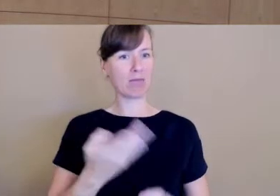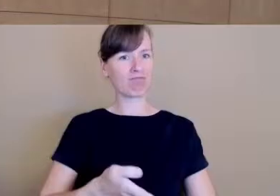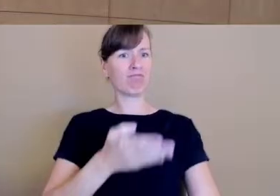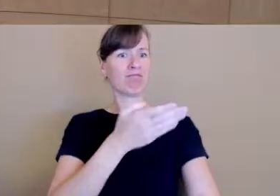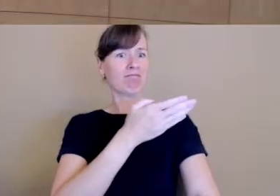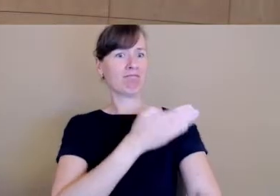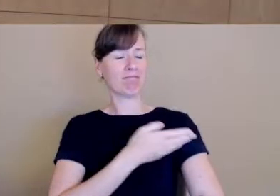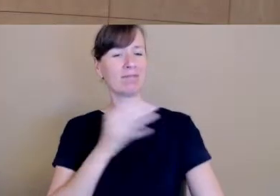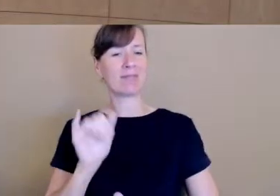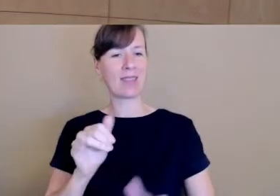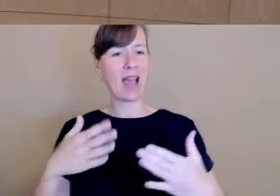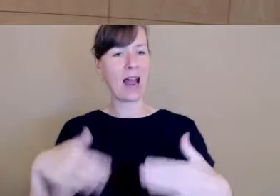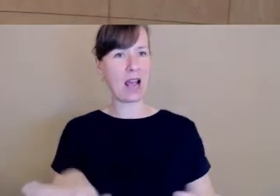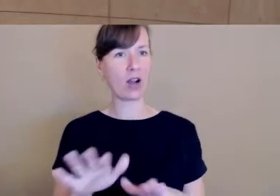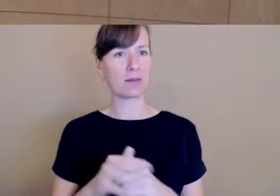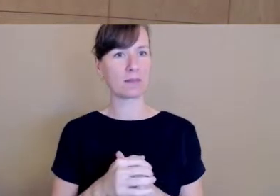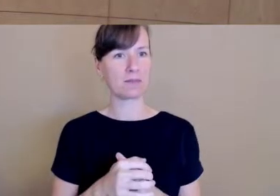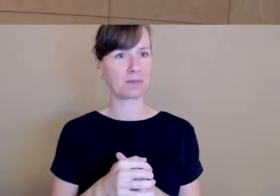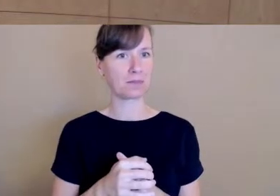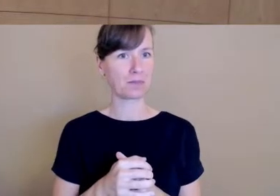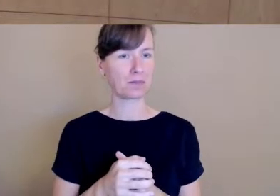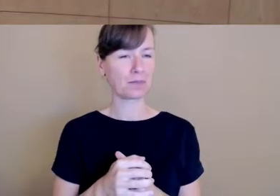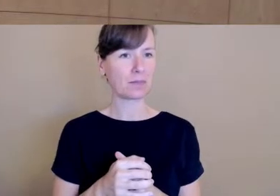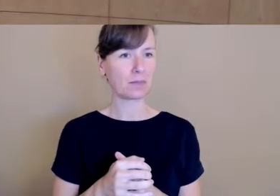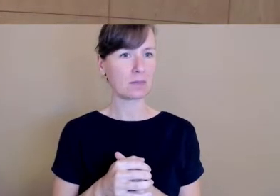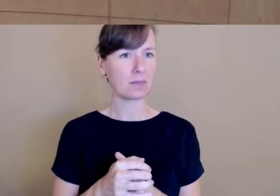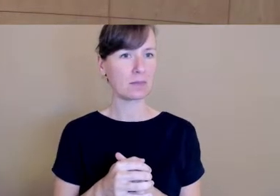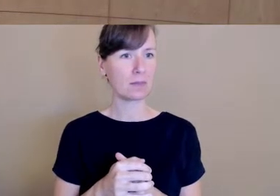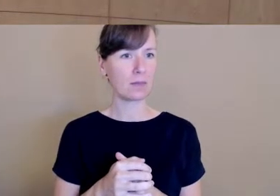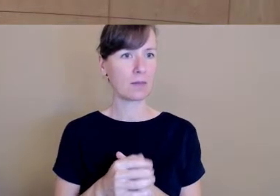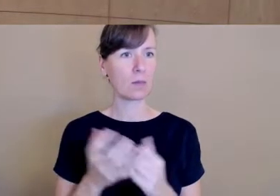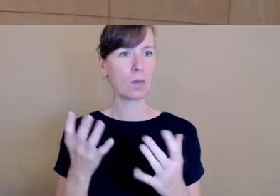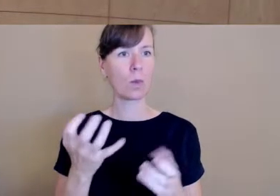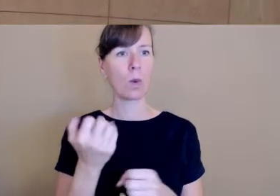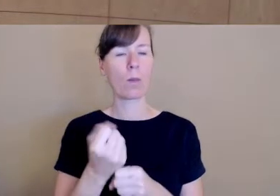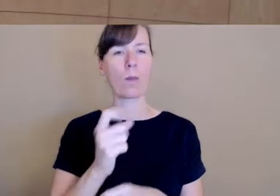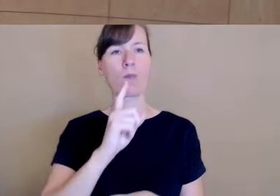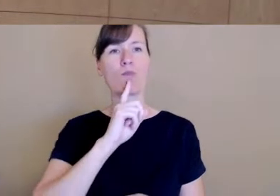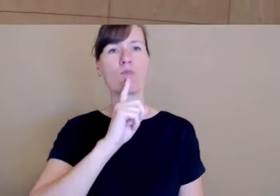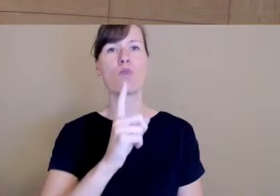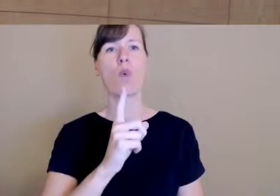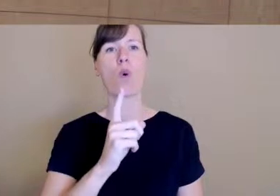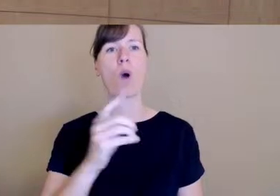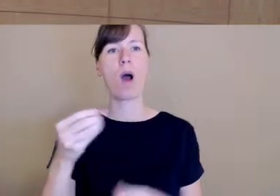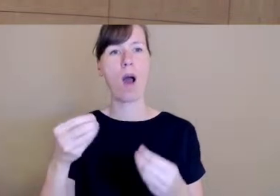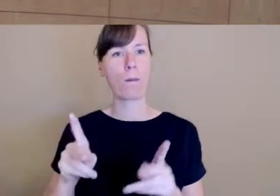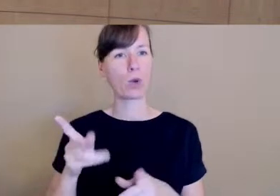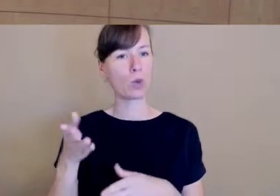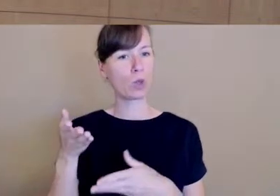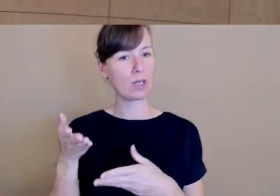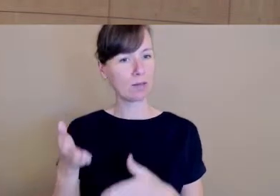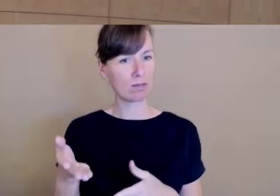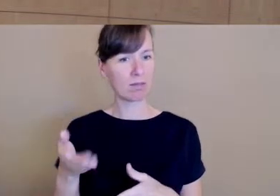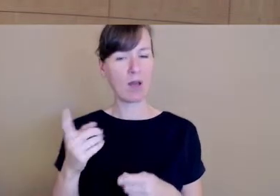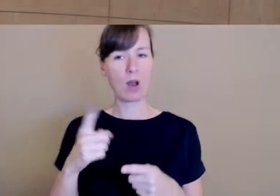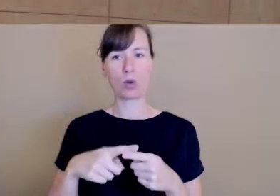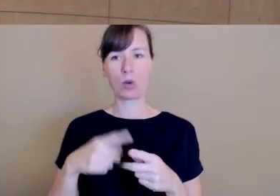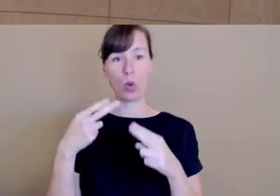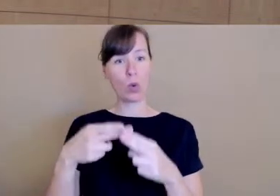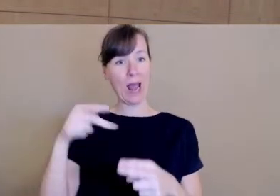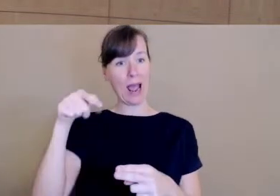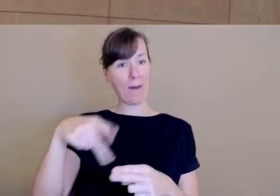well. We are wanting to make sure that the opportunity is there to name the particular